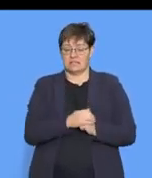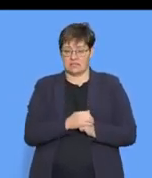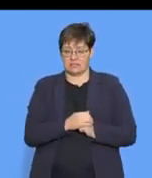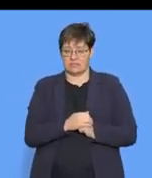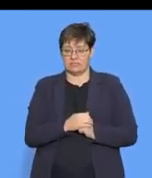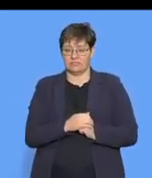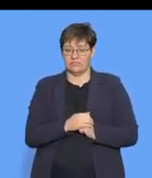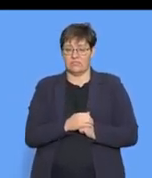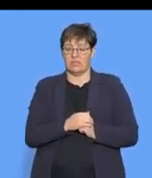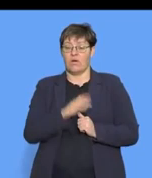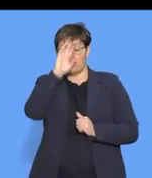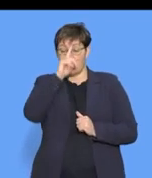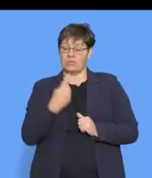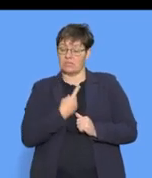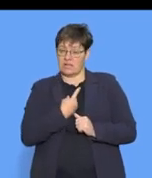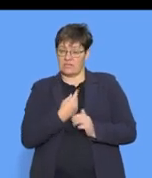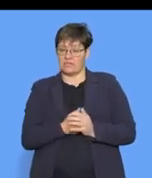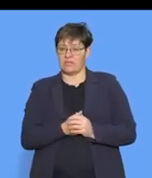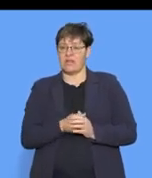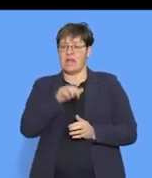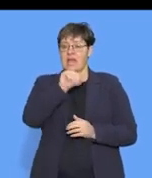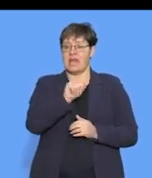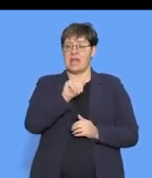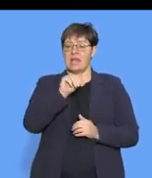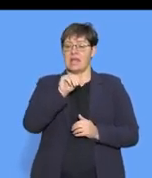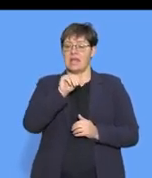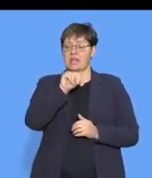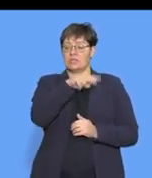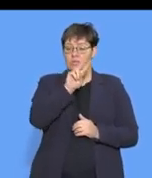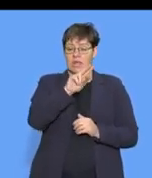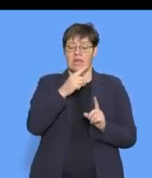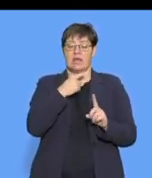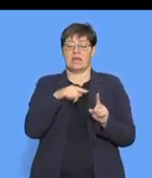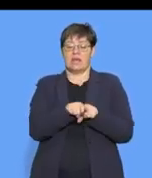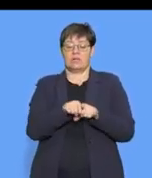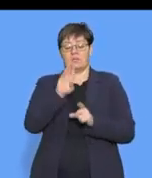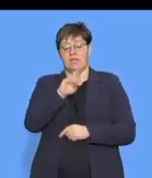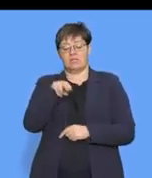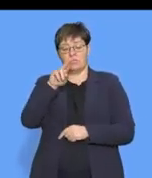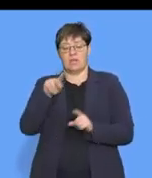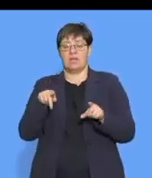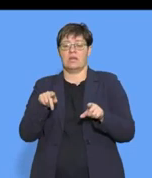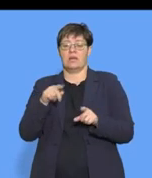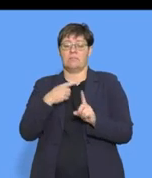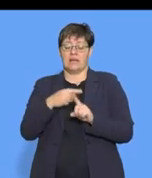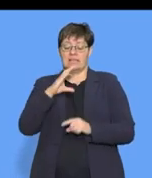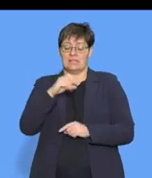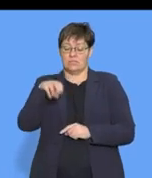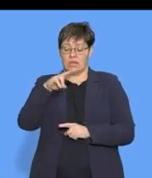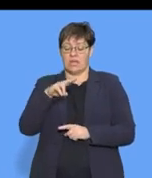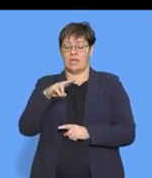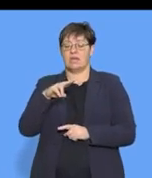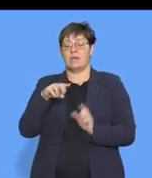rule. And let's remind ourselves for triangle ABC, it was a squared equals b squared plus c